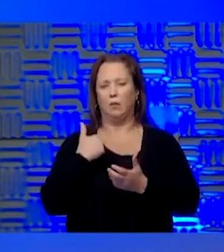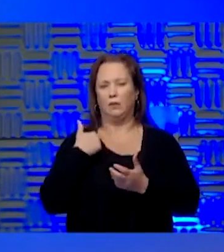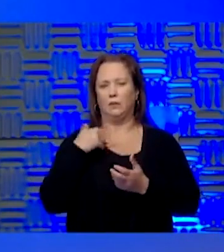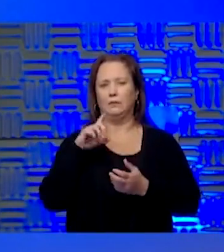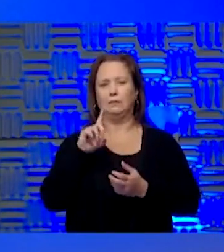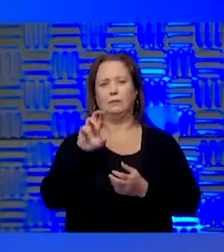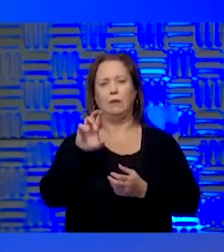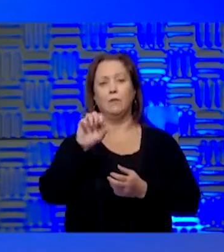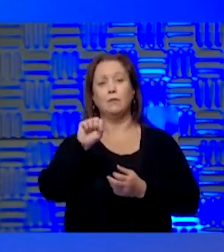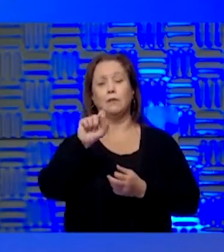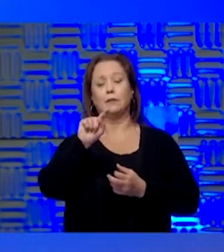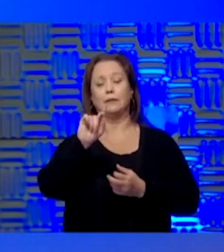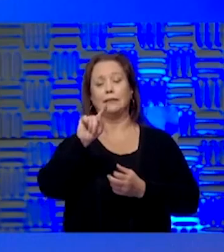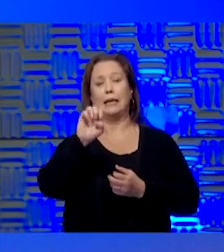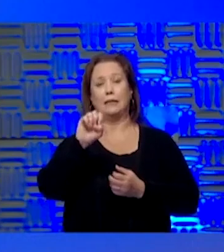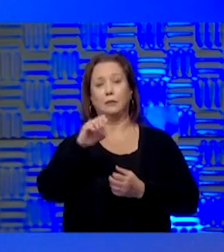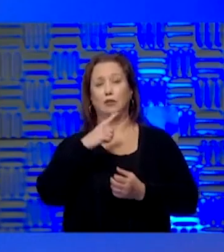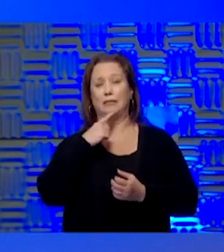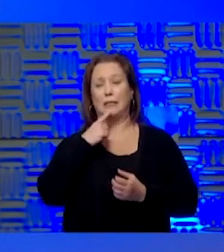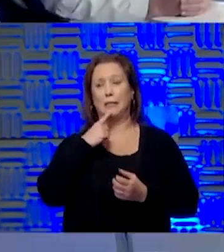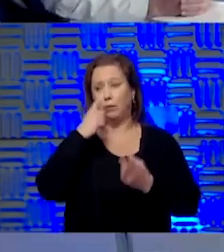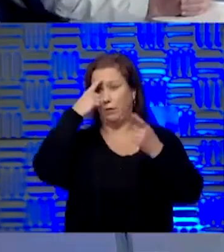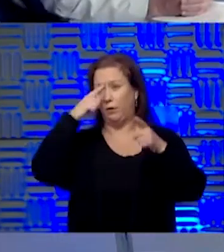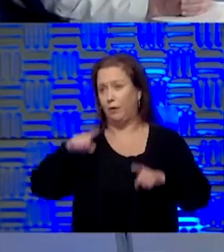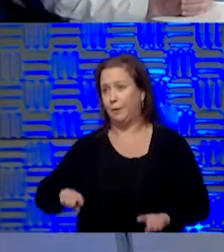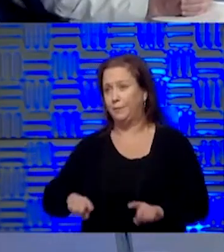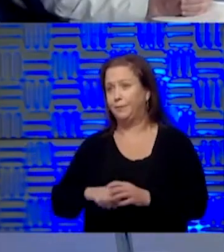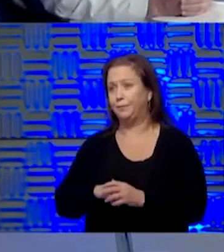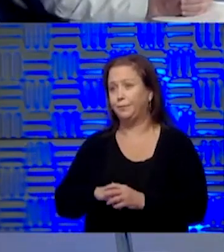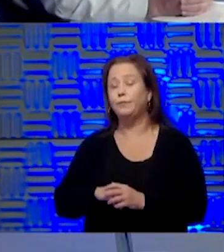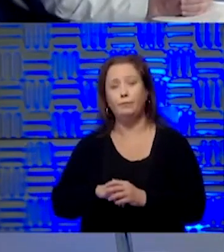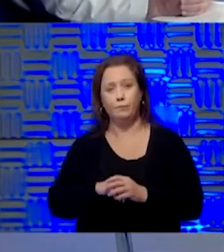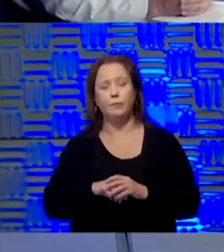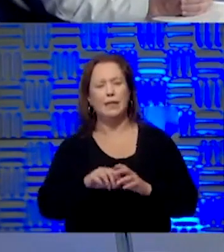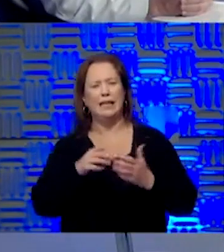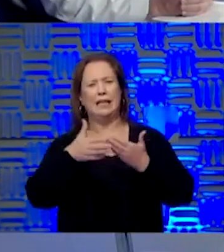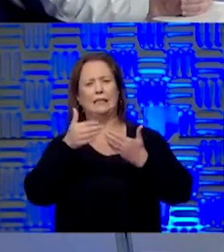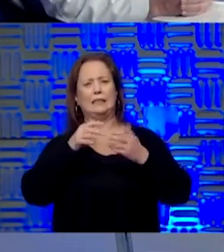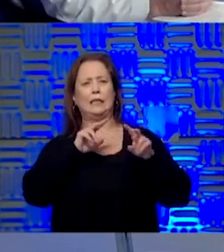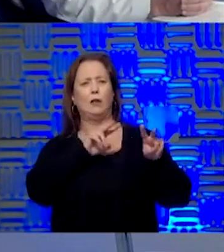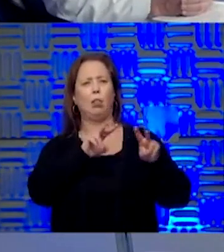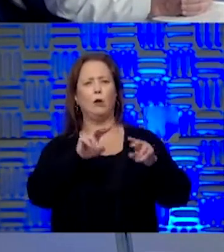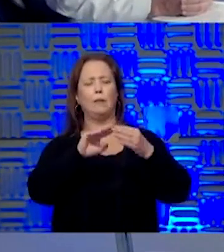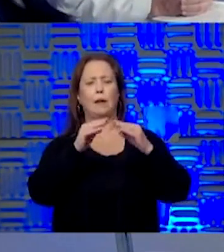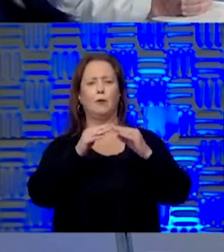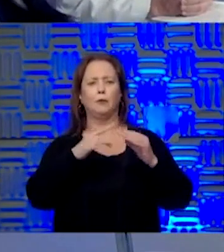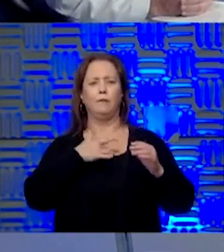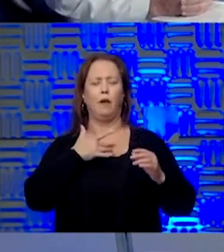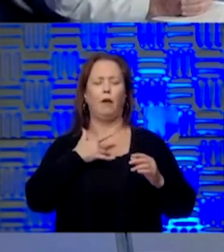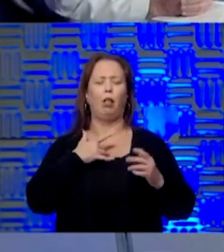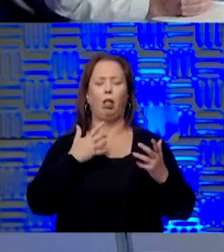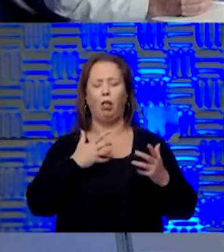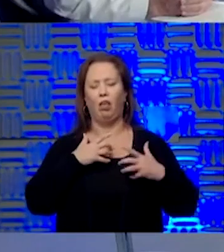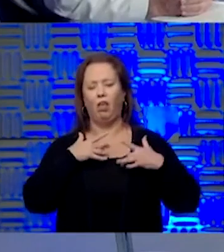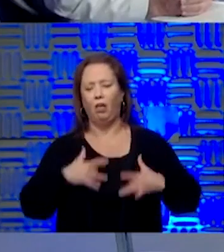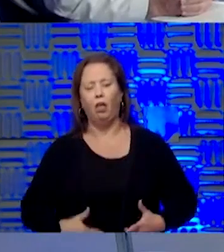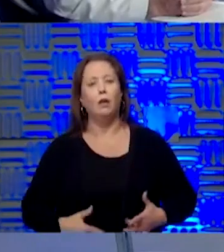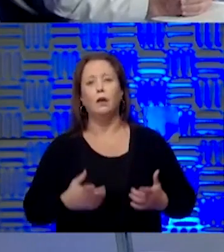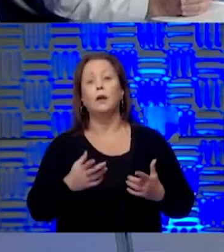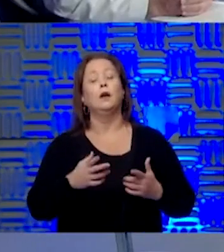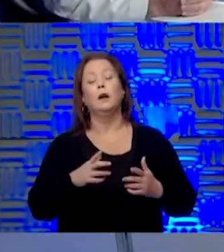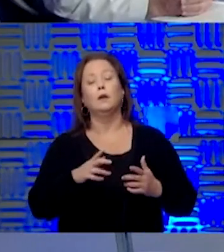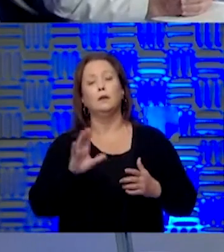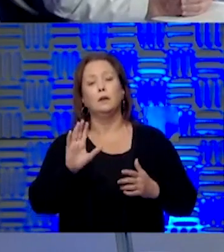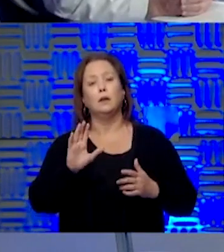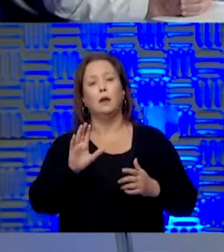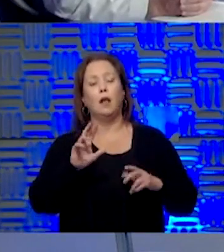talking about. So I would agree, yeah. Yeah, and I think it's easy to look at all the numbers and see gloom and doom. What I would say is you should look at all the numbers